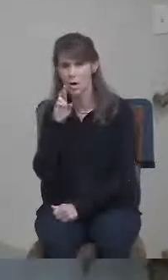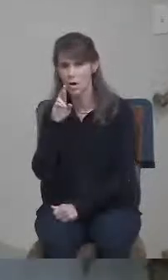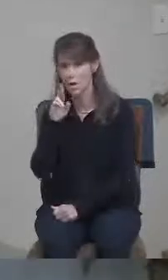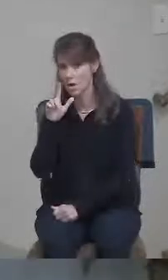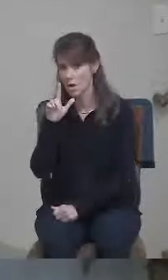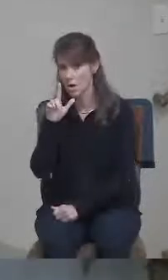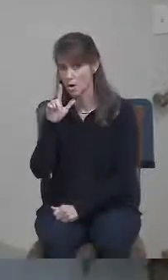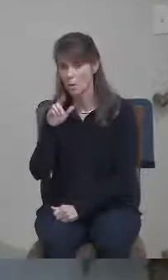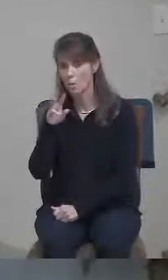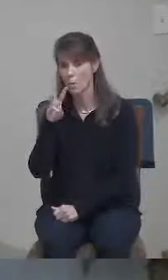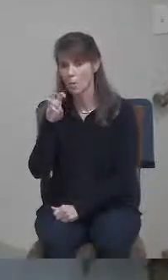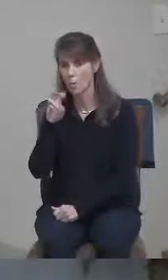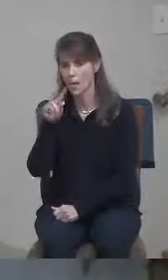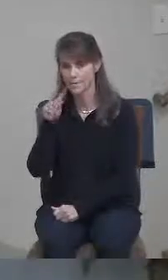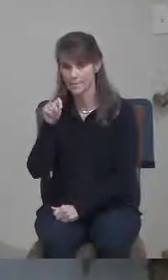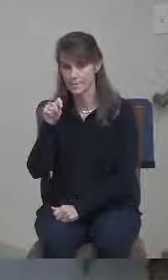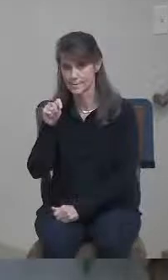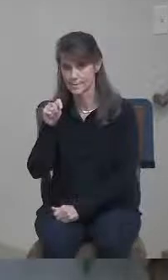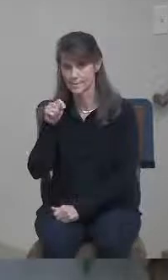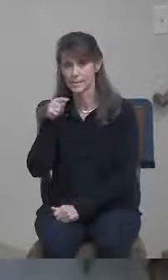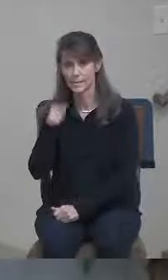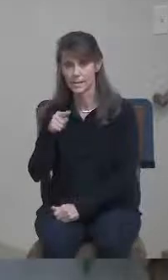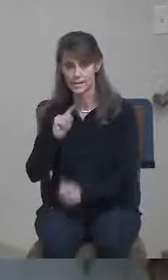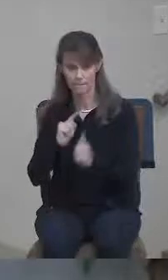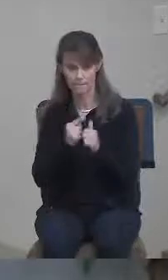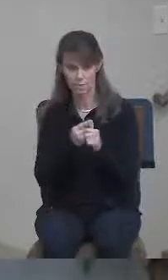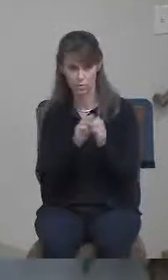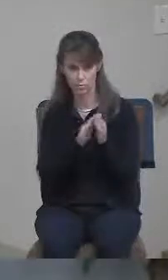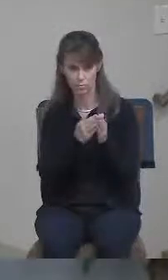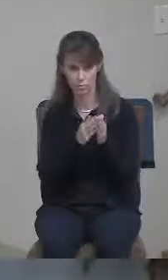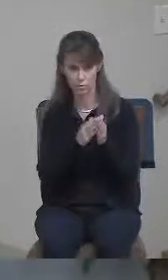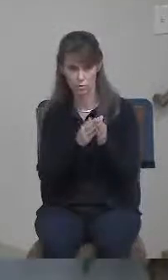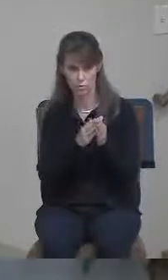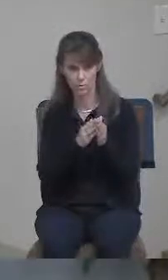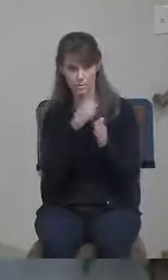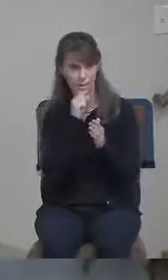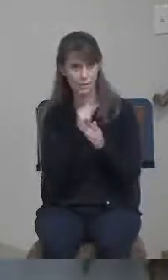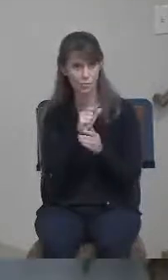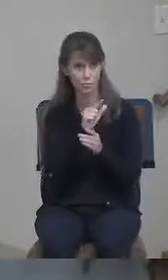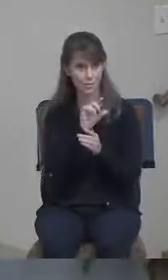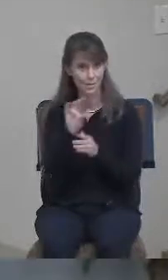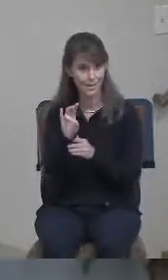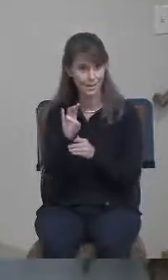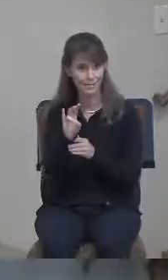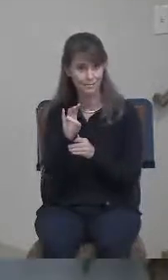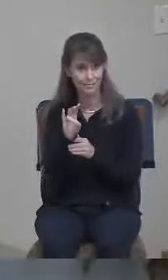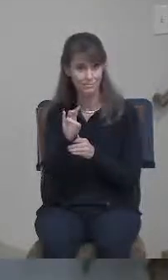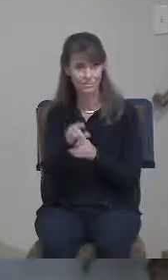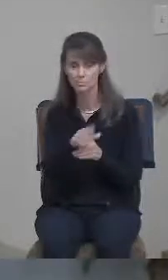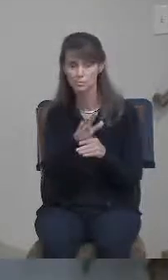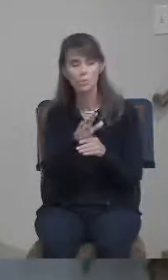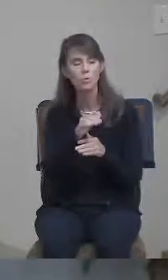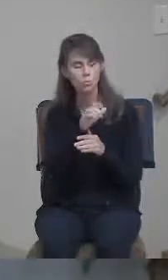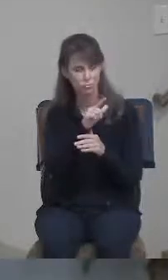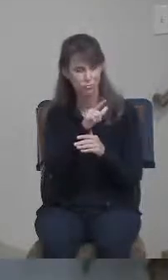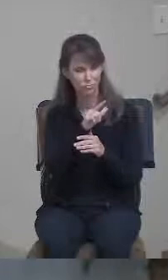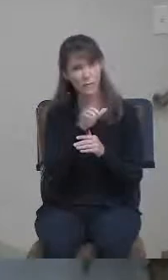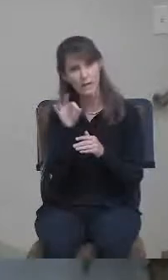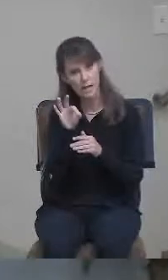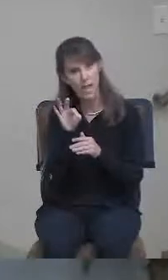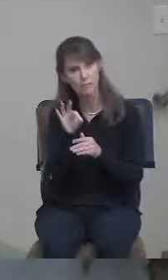became an author as a young man. He wrote the first volume when he was 29 years old. As I said, he was born in